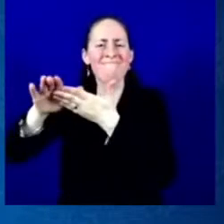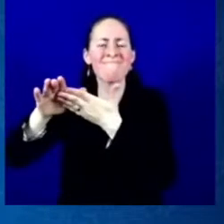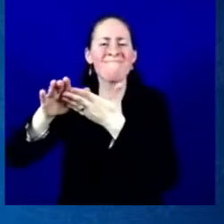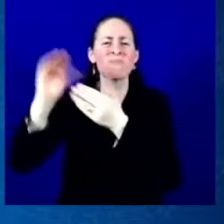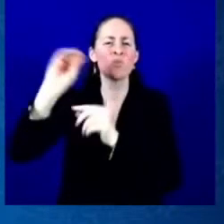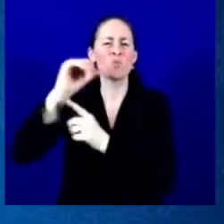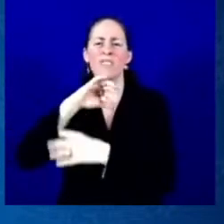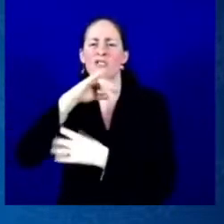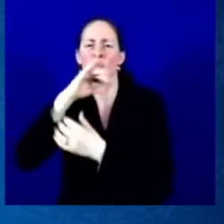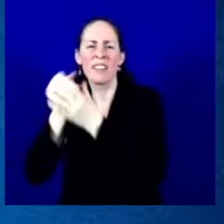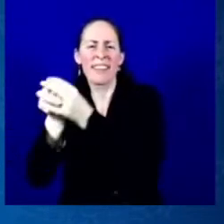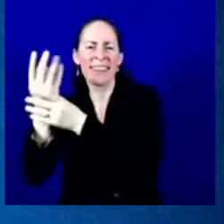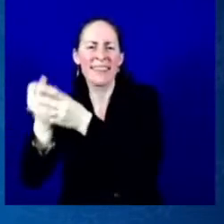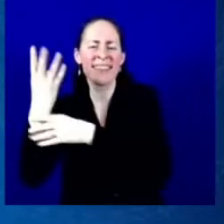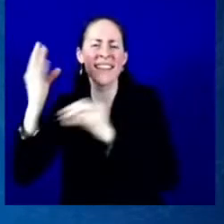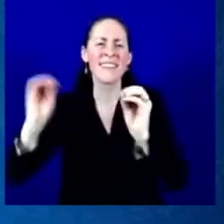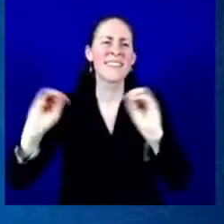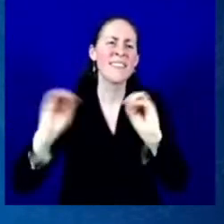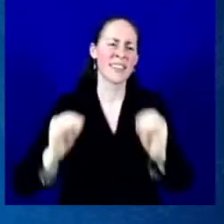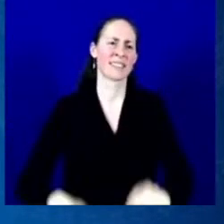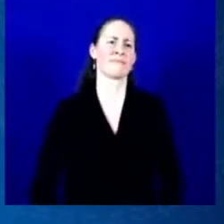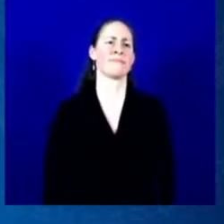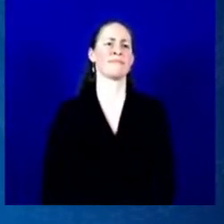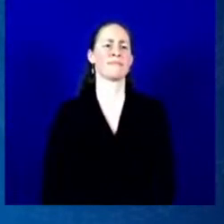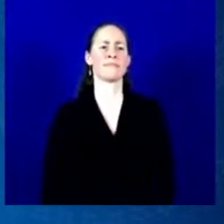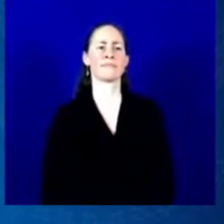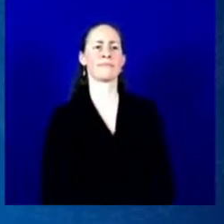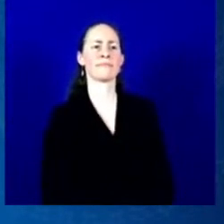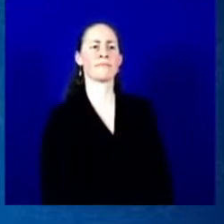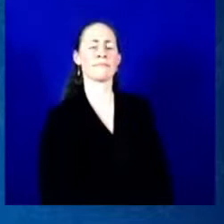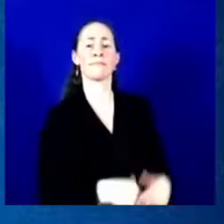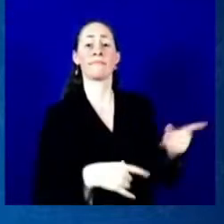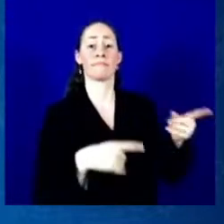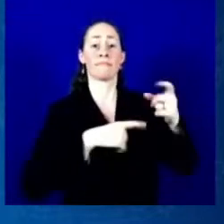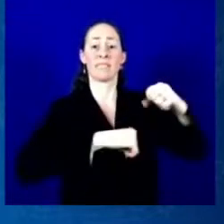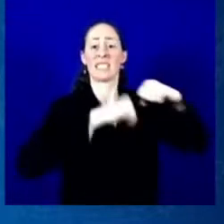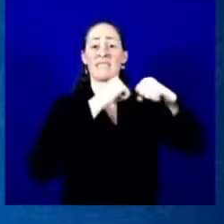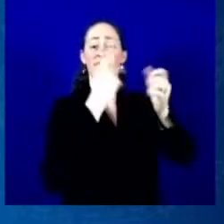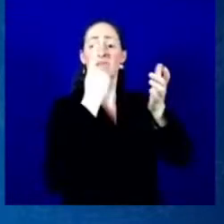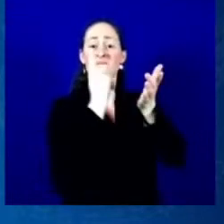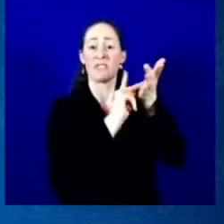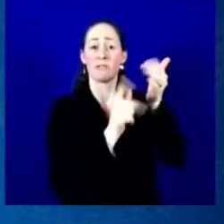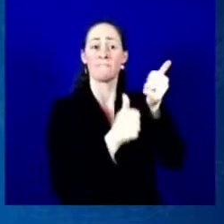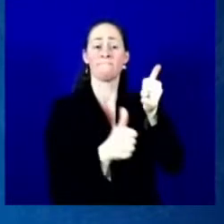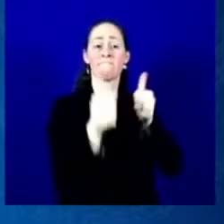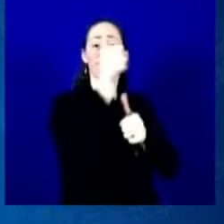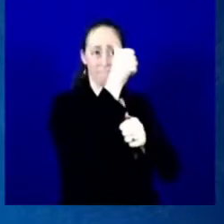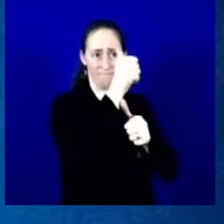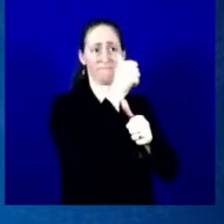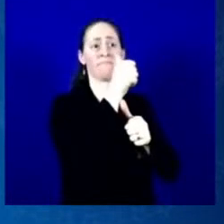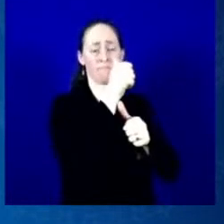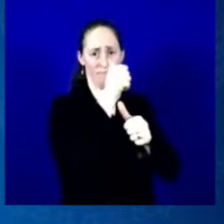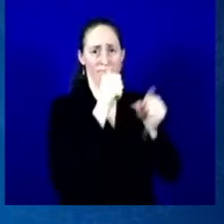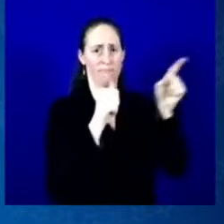of you who work on national security issues know, the Defense Department has an agency called